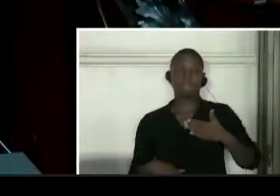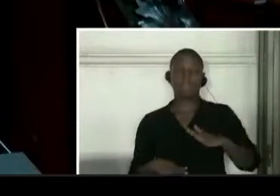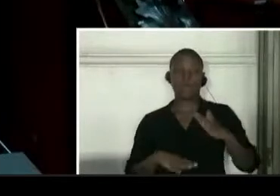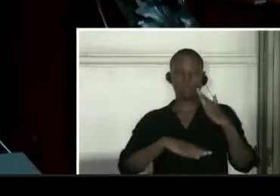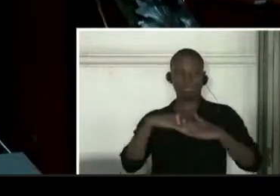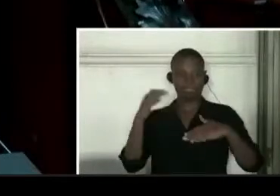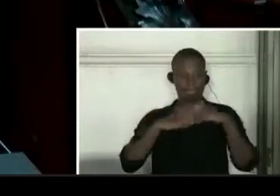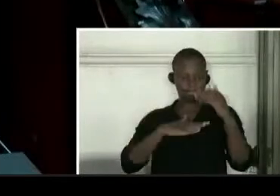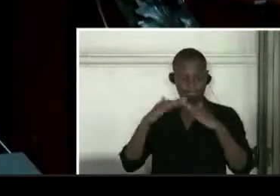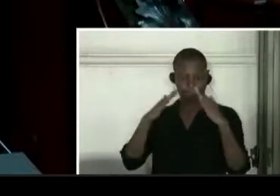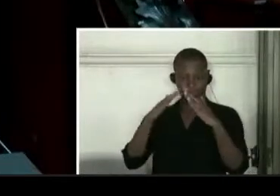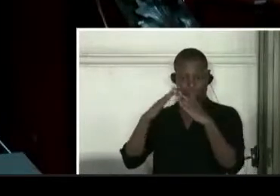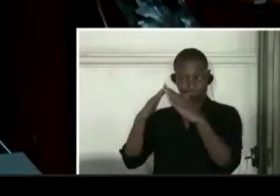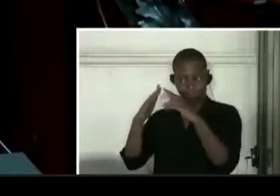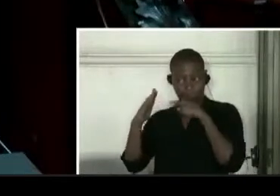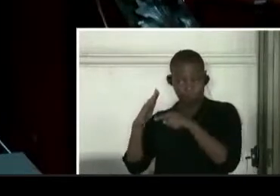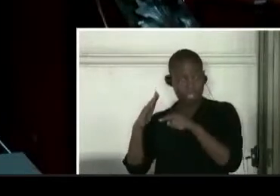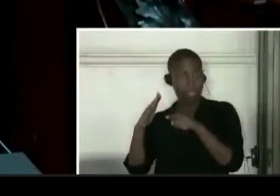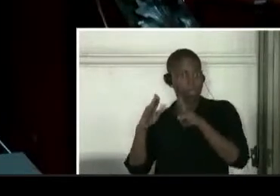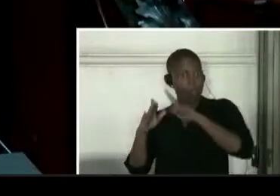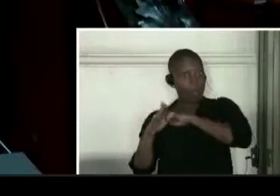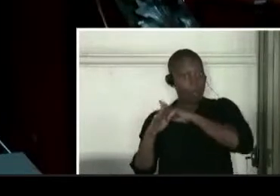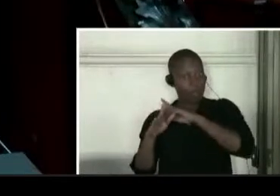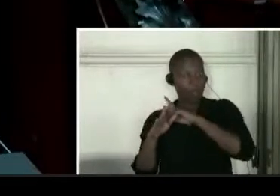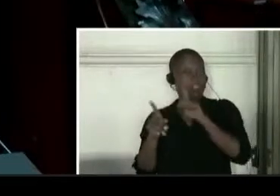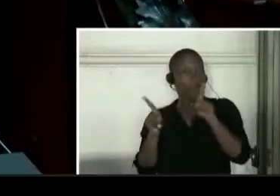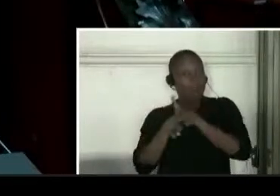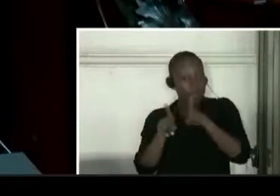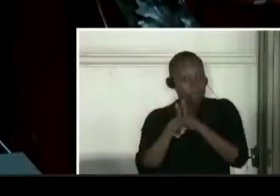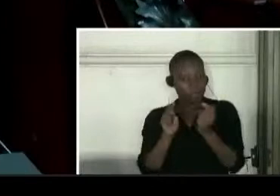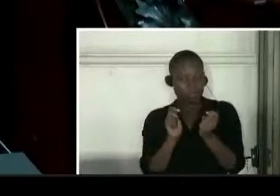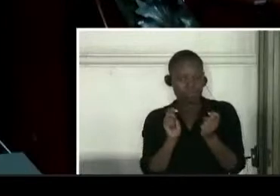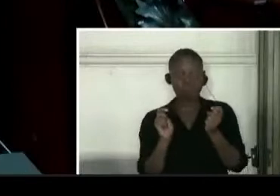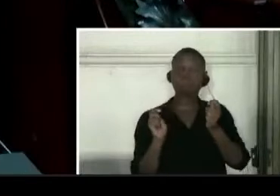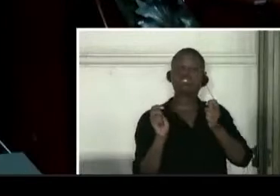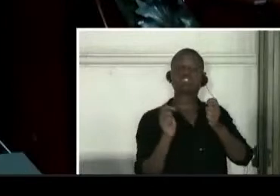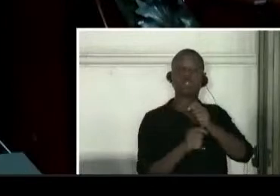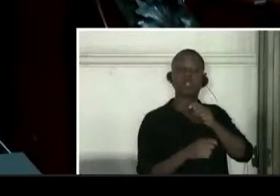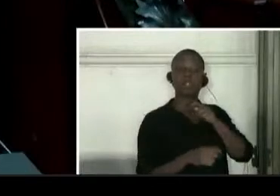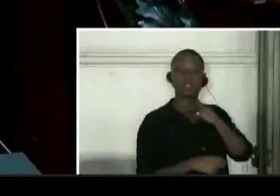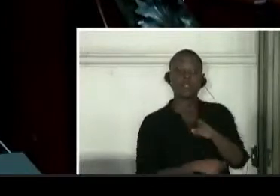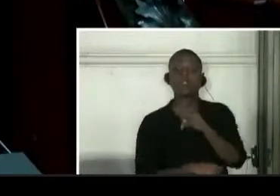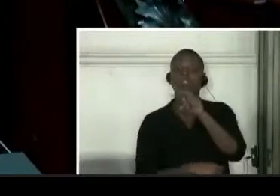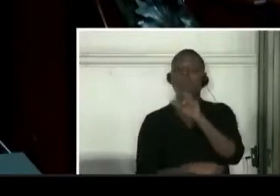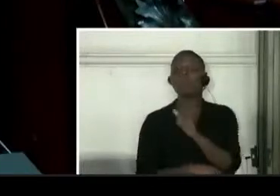the spatial legacy of apartheid and build a more inclusive society.